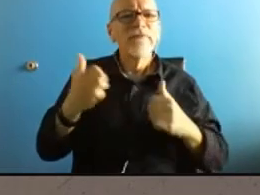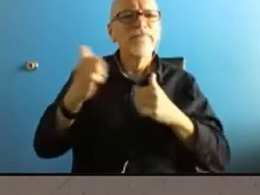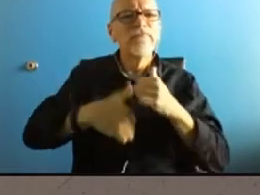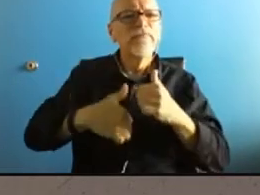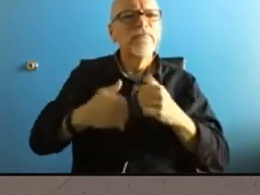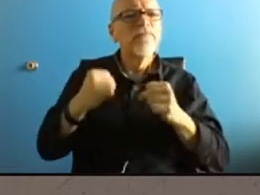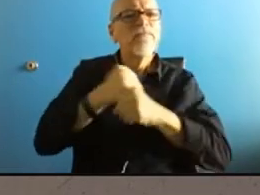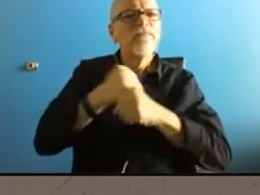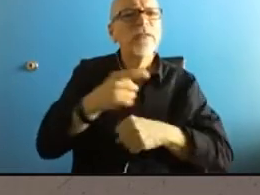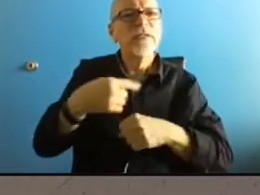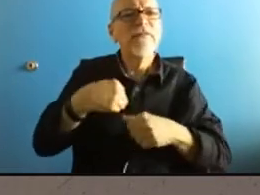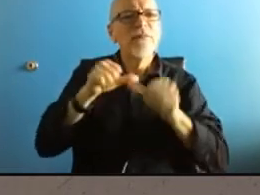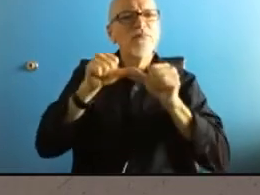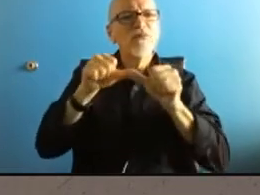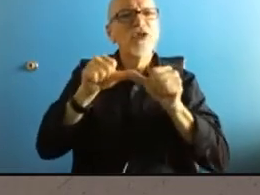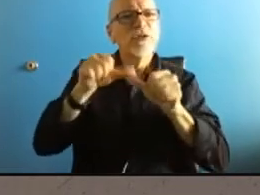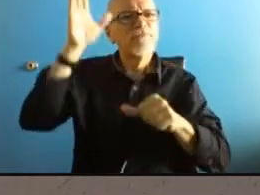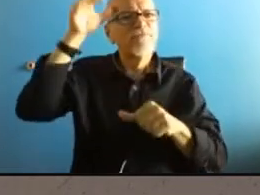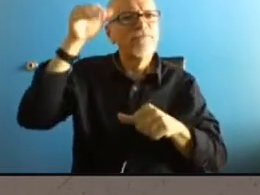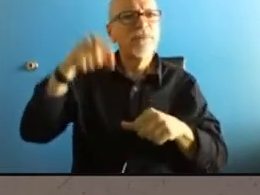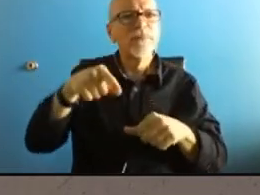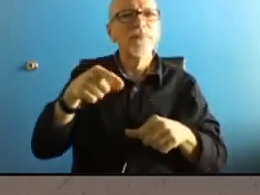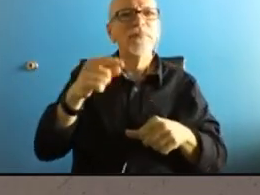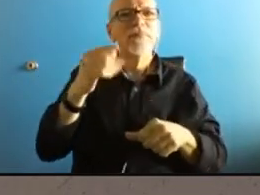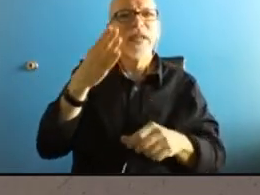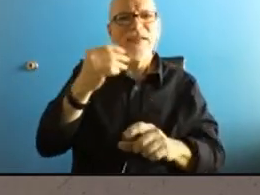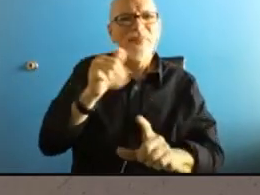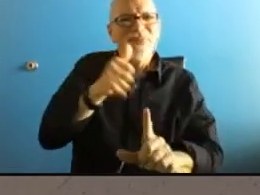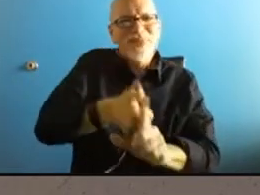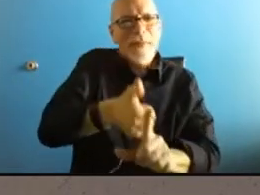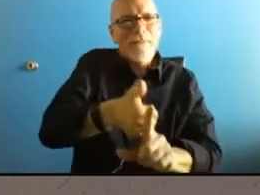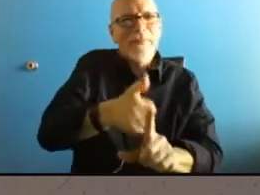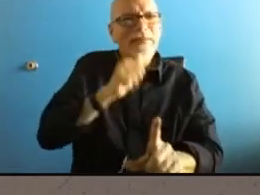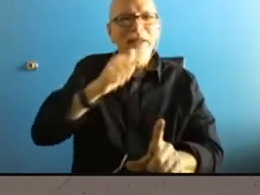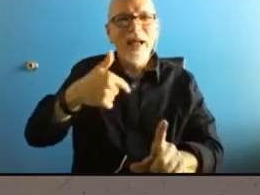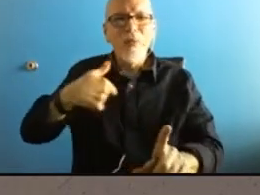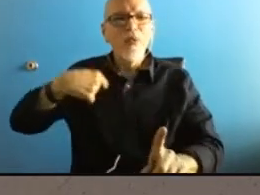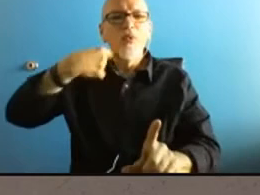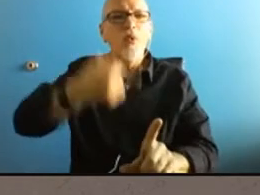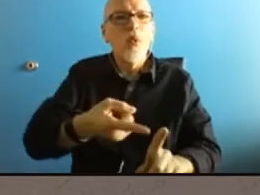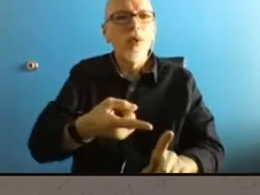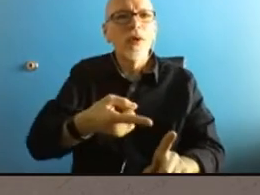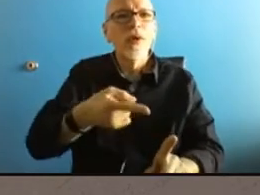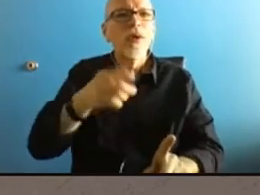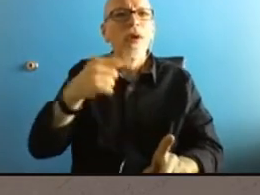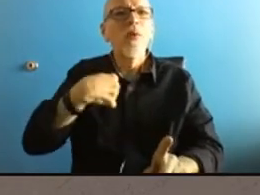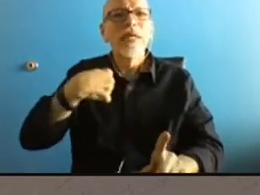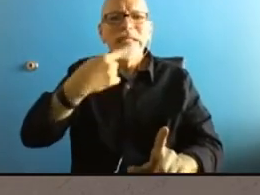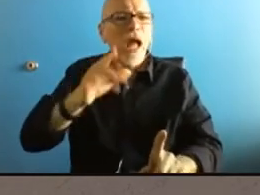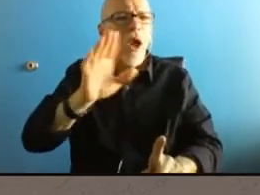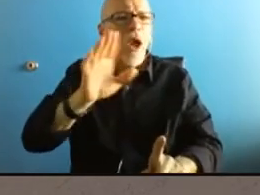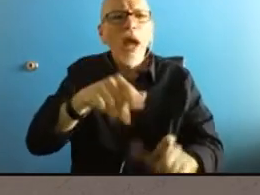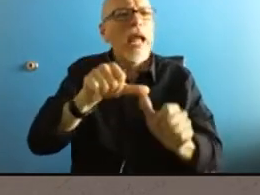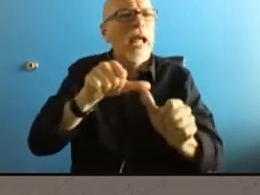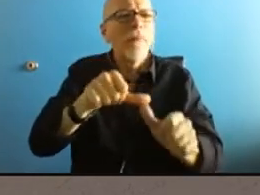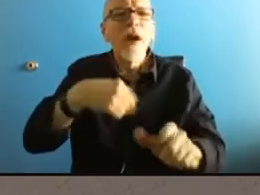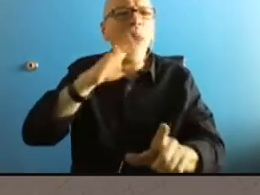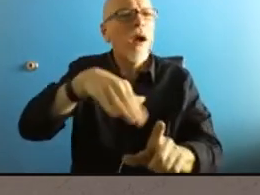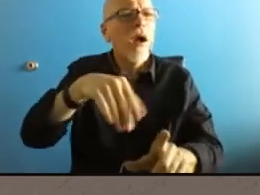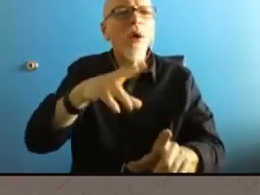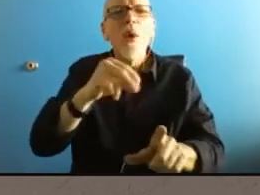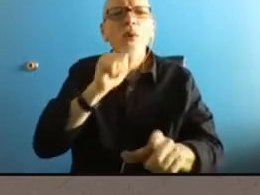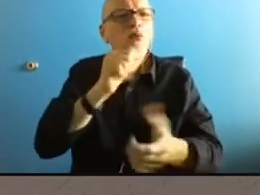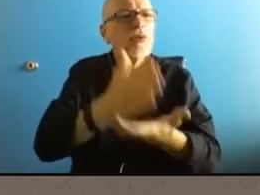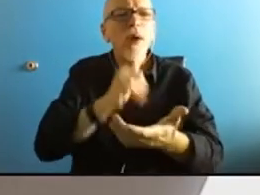that persistence, and it's from them. It's not from because we're telling them, no, keep trying. No, don't